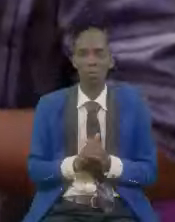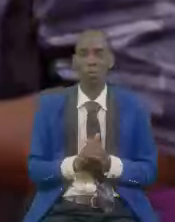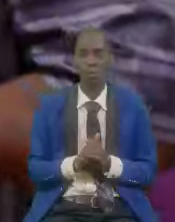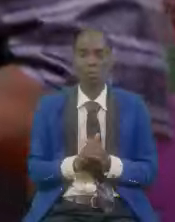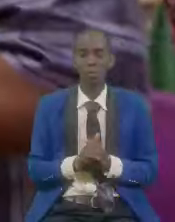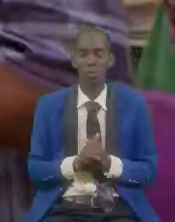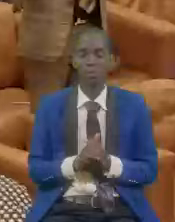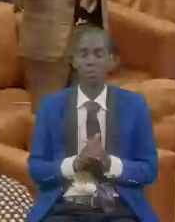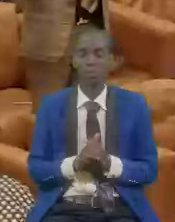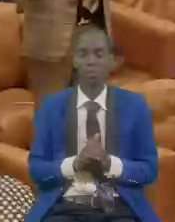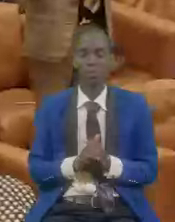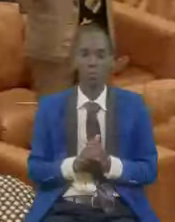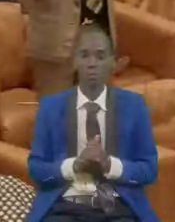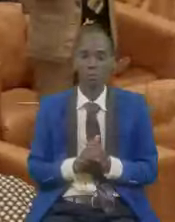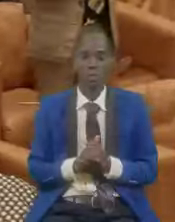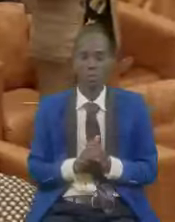hearers only,